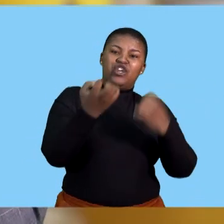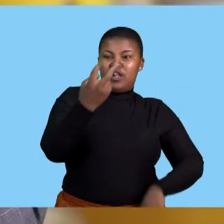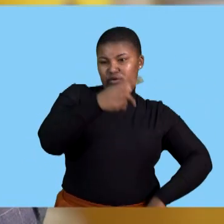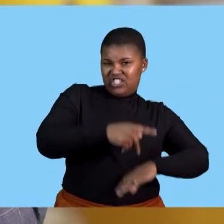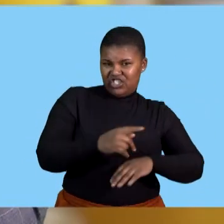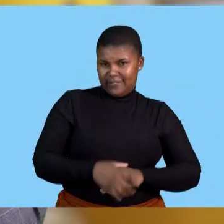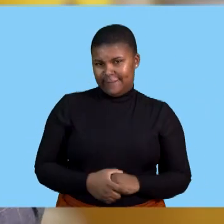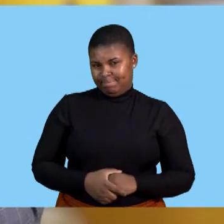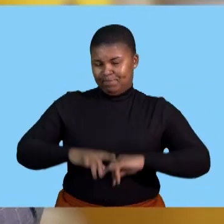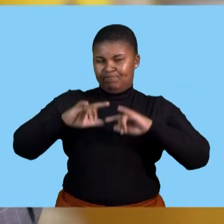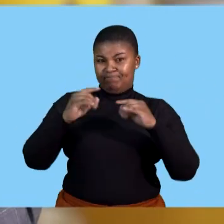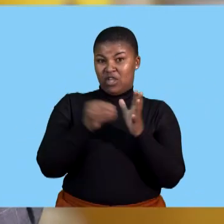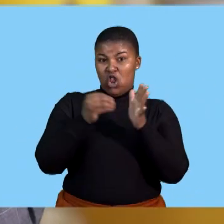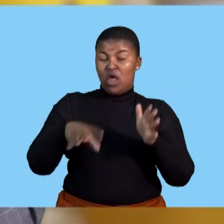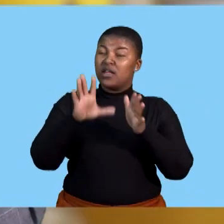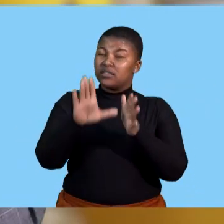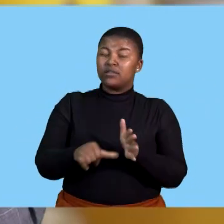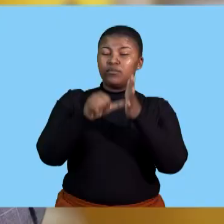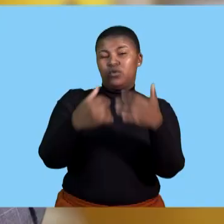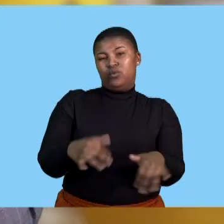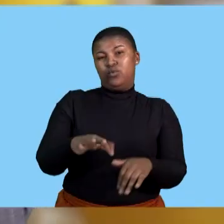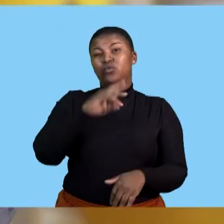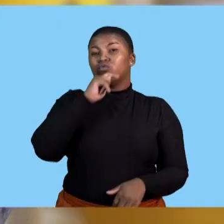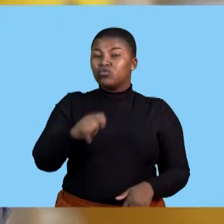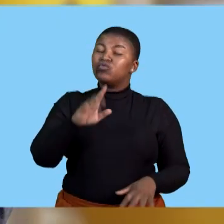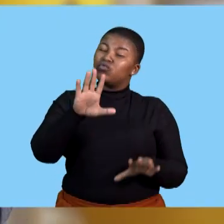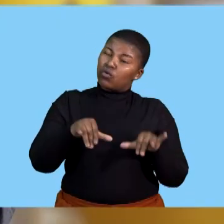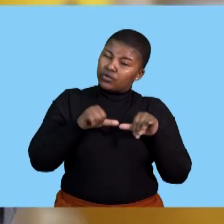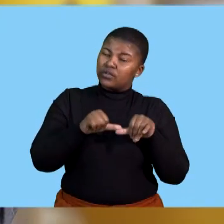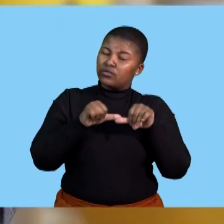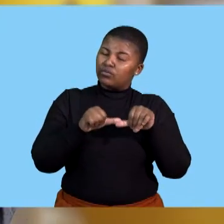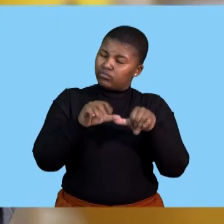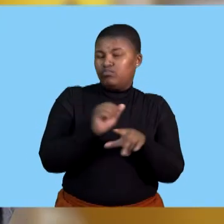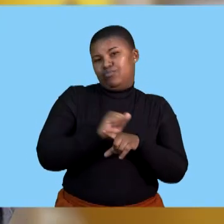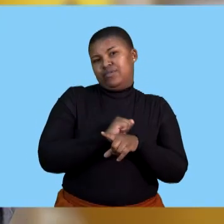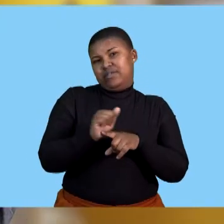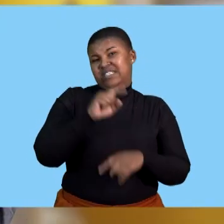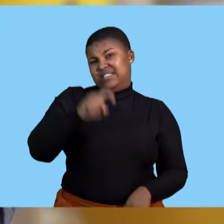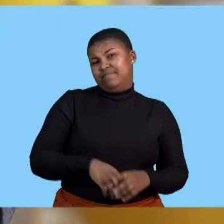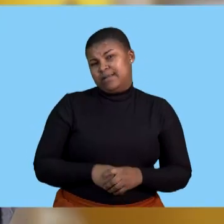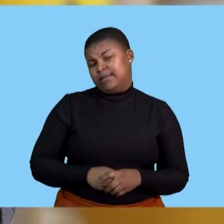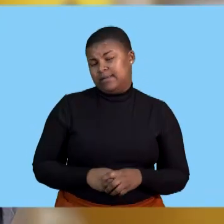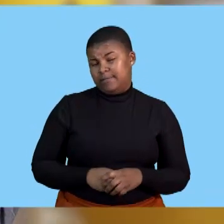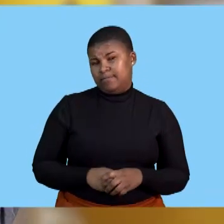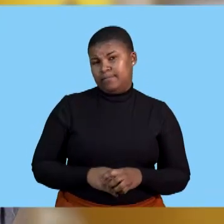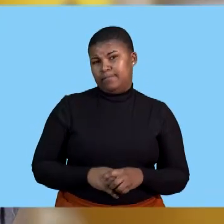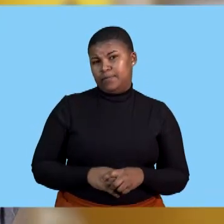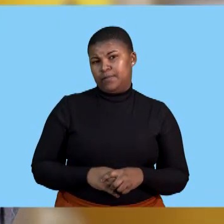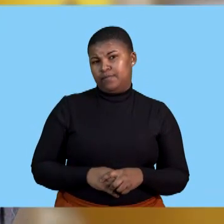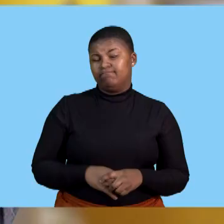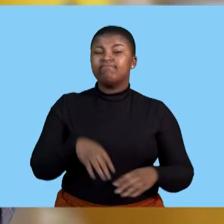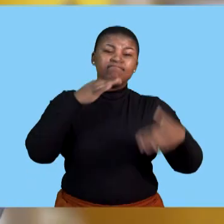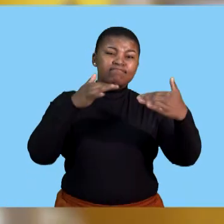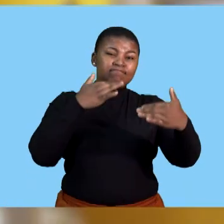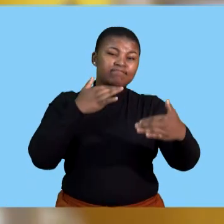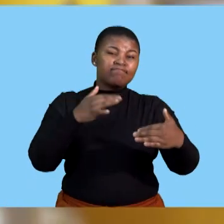All right? Dear learners, it is very important, once more, that you continuously practice on such calculations.